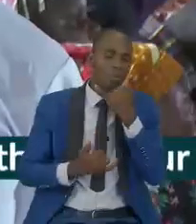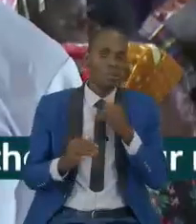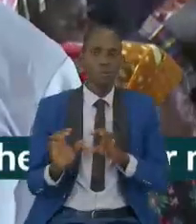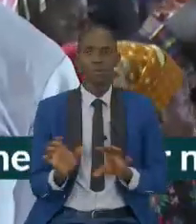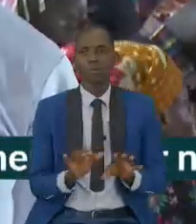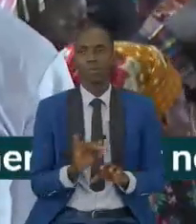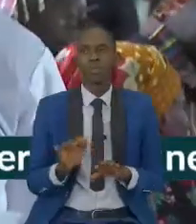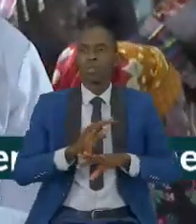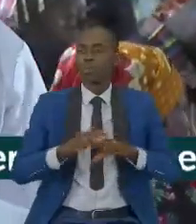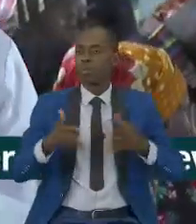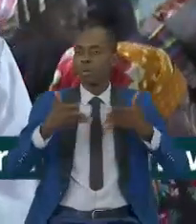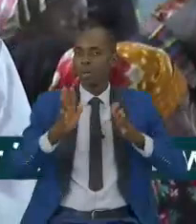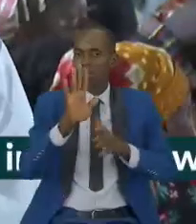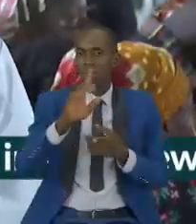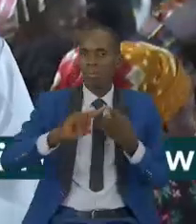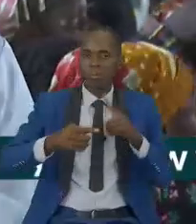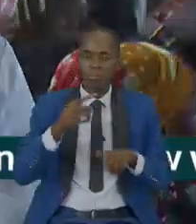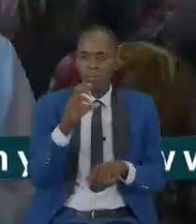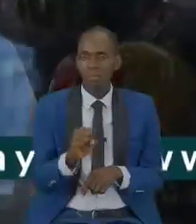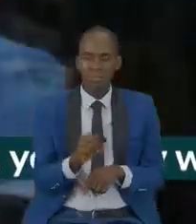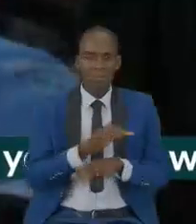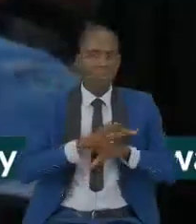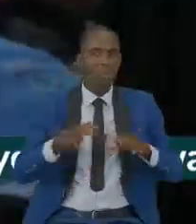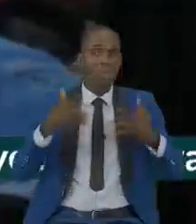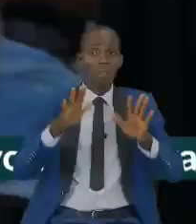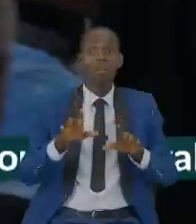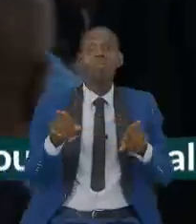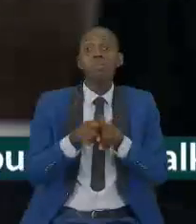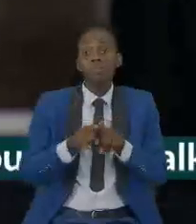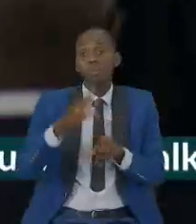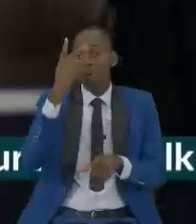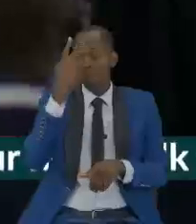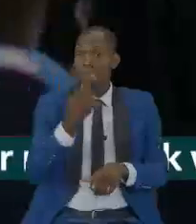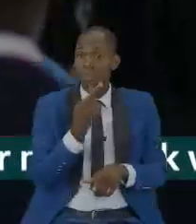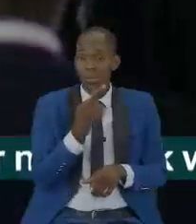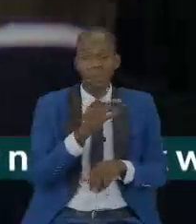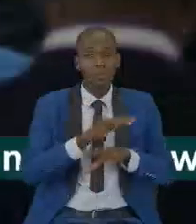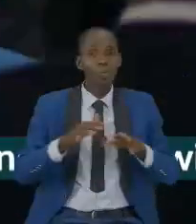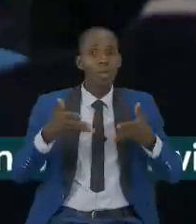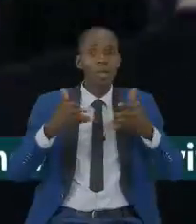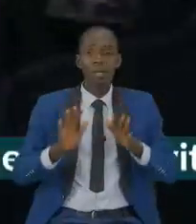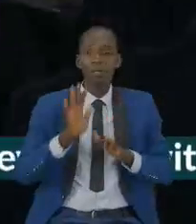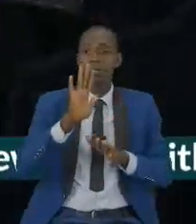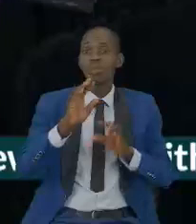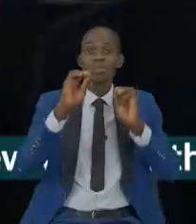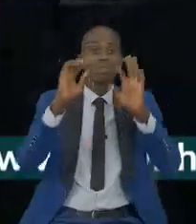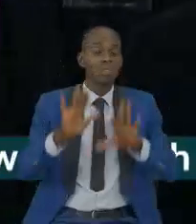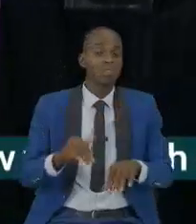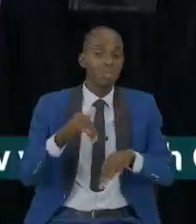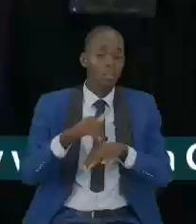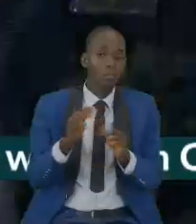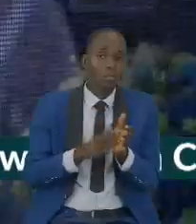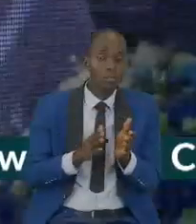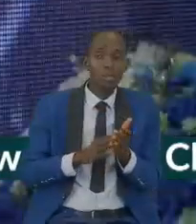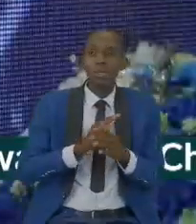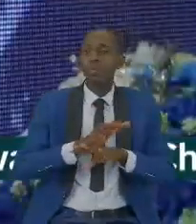compound. You have a telephone number. Or your email, please, let's fill that in correctly and